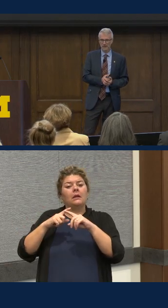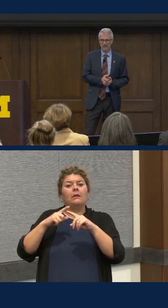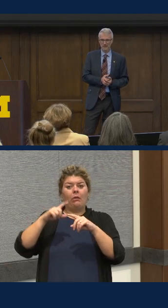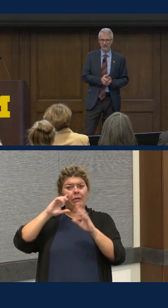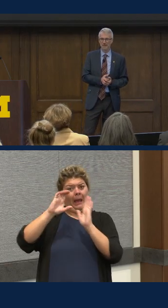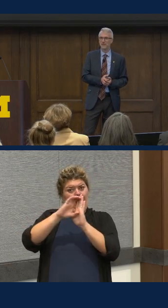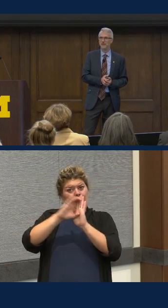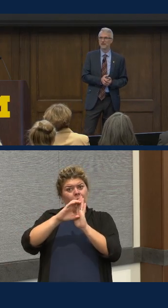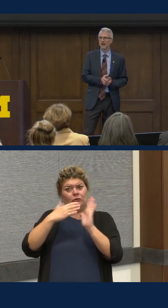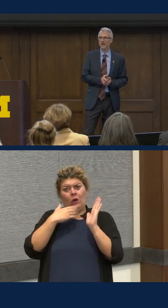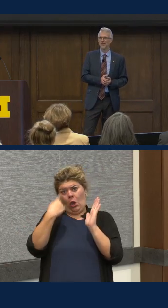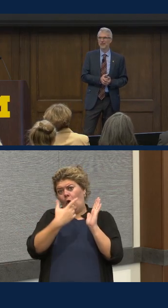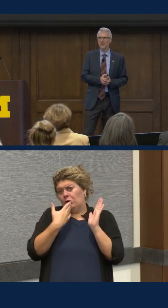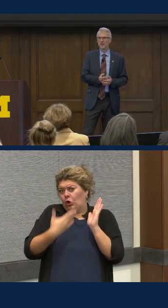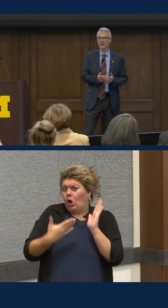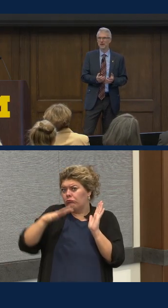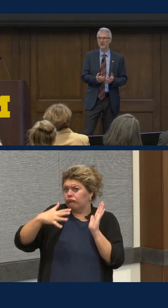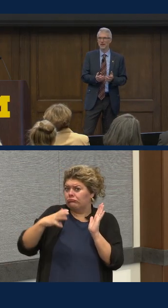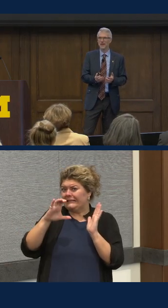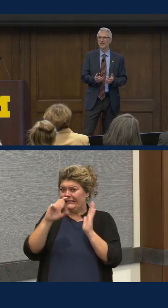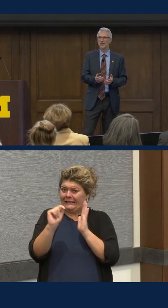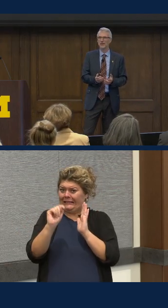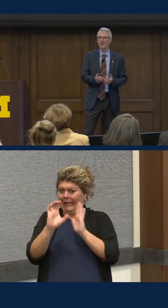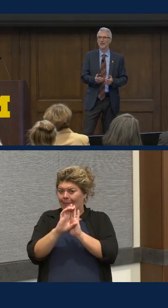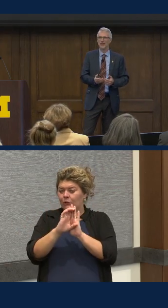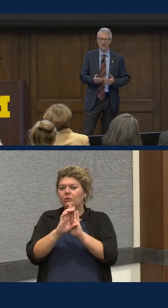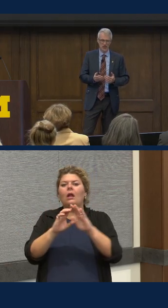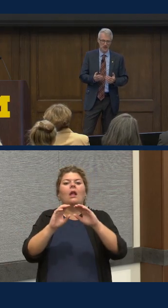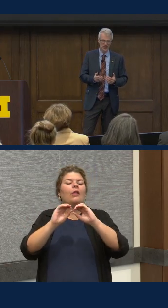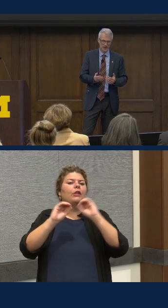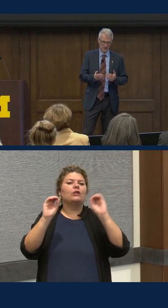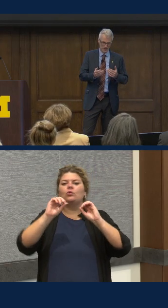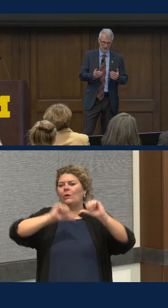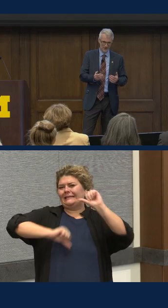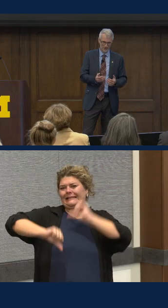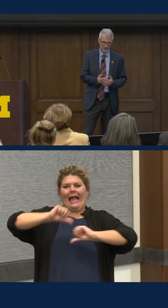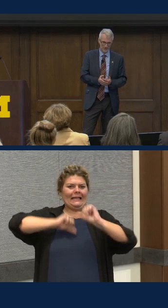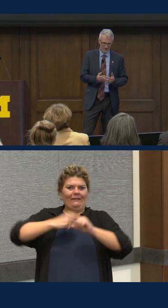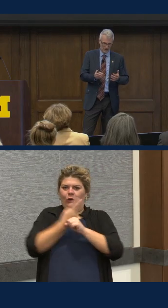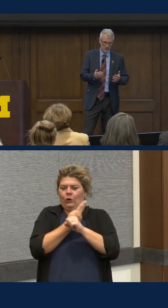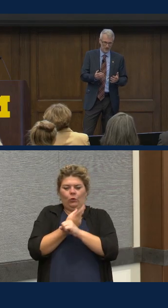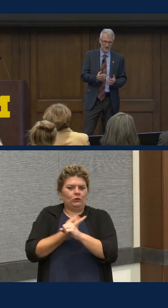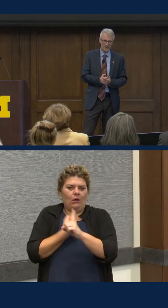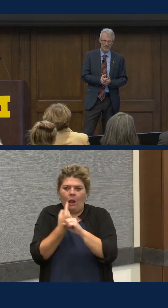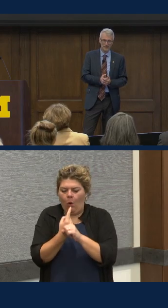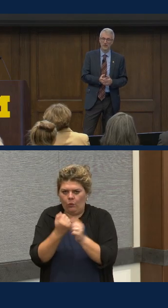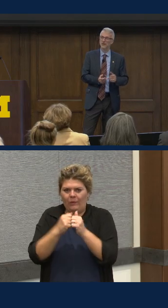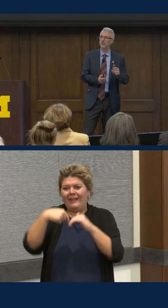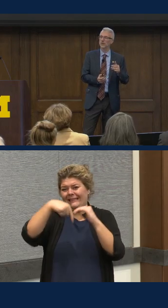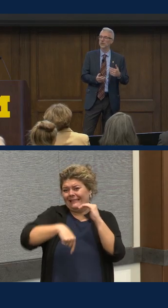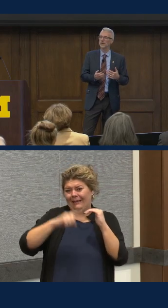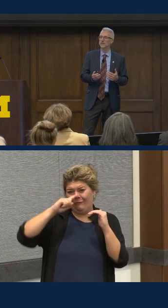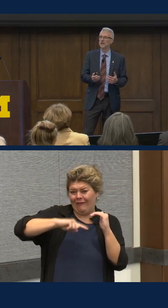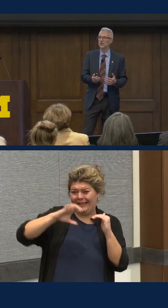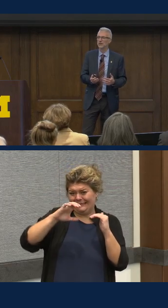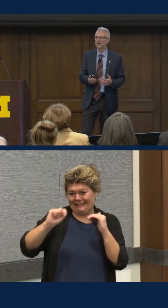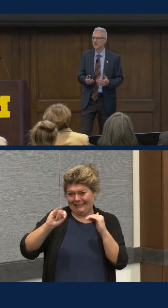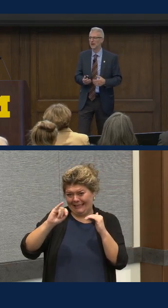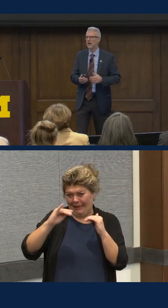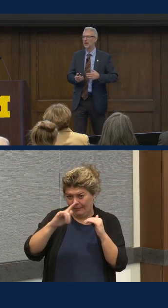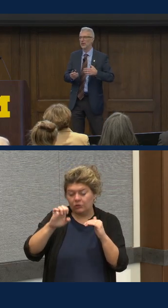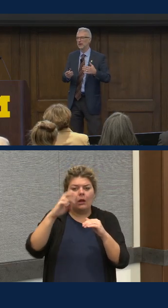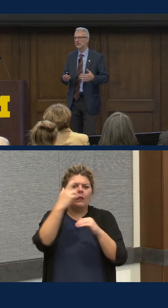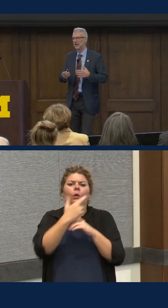bad looking CT images. Now, there's really no scientific use in generating by itself deep fake CT images, but the reason we do